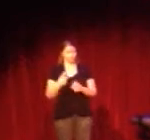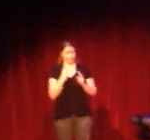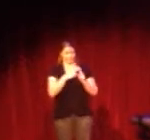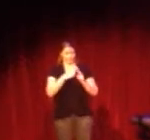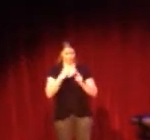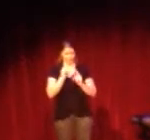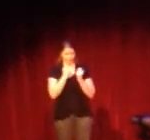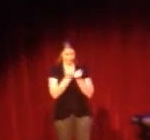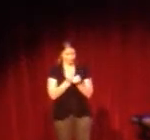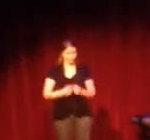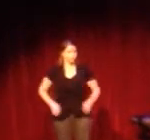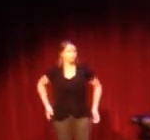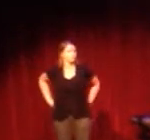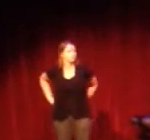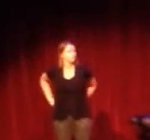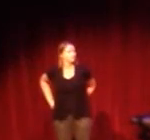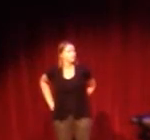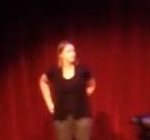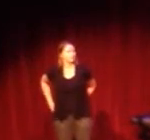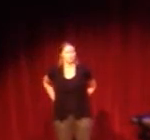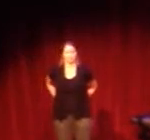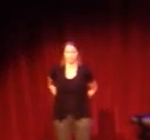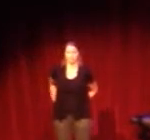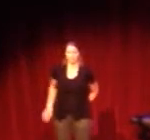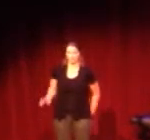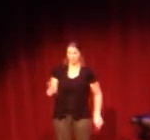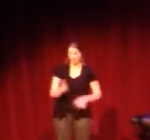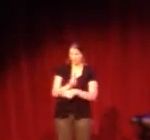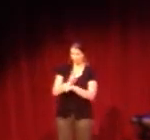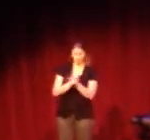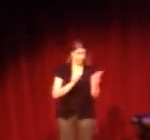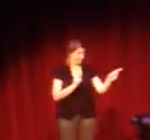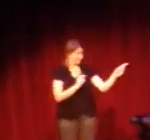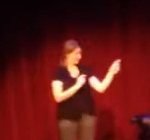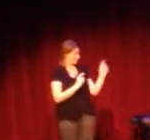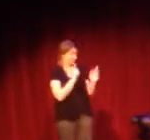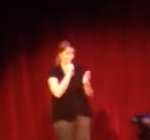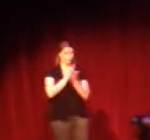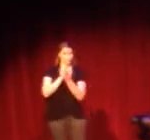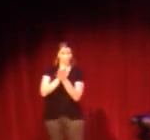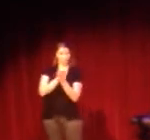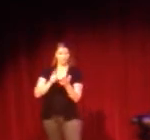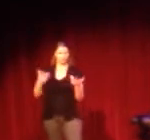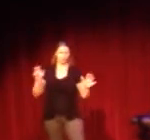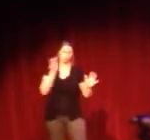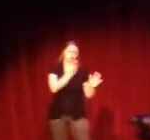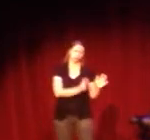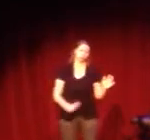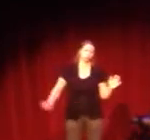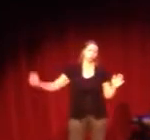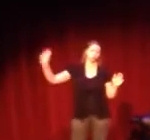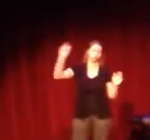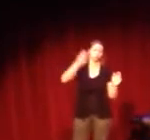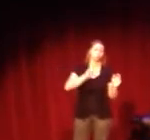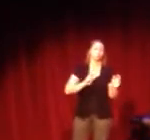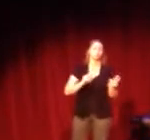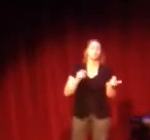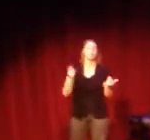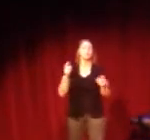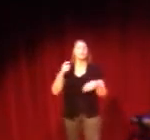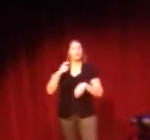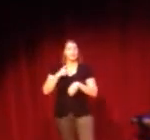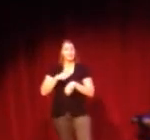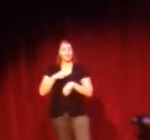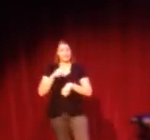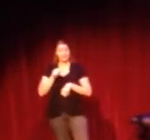sort of stuff to have some fun, to praise the Lord. They've toured extensively, including performances in Times